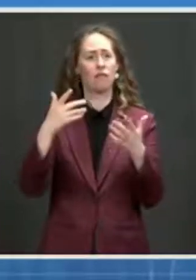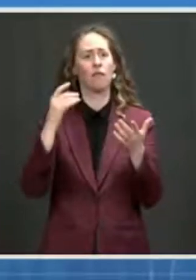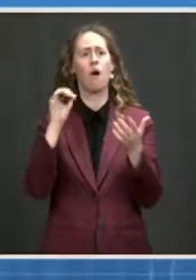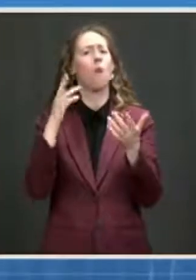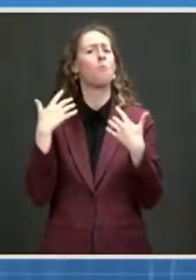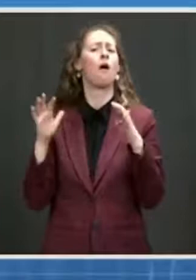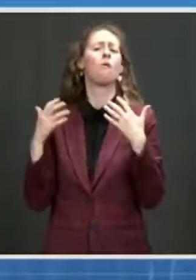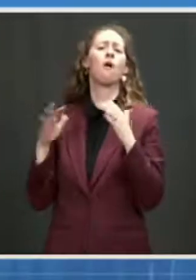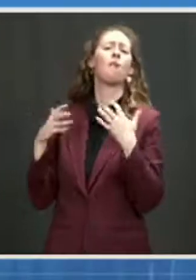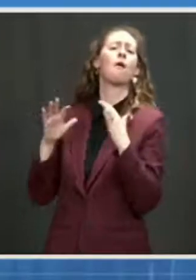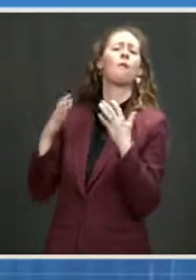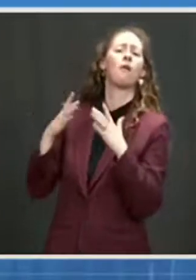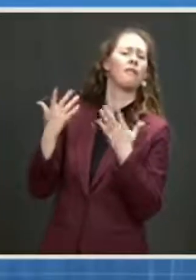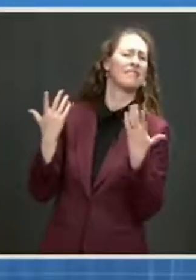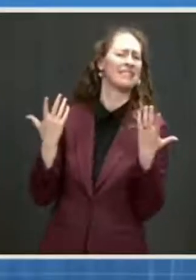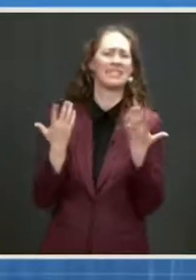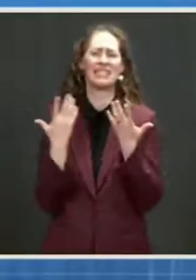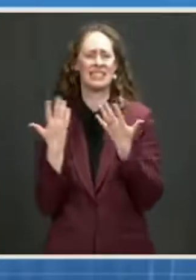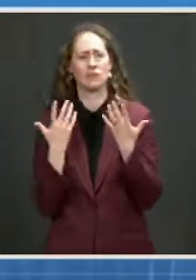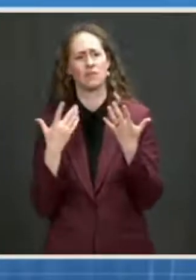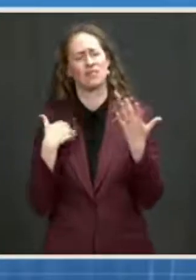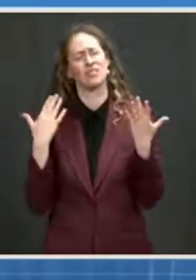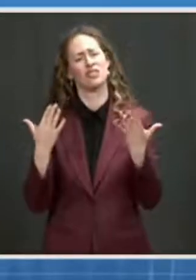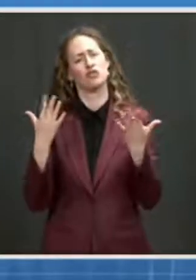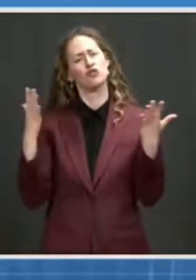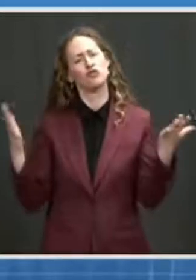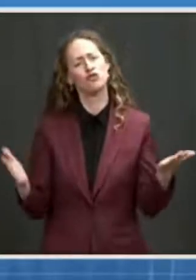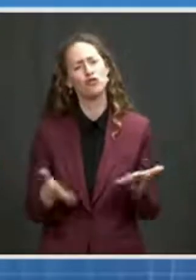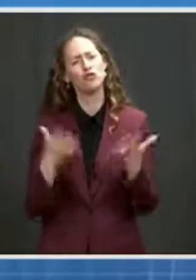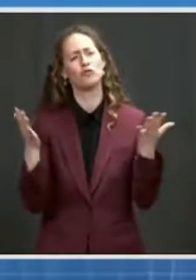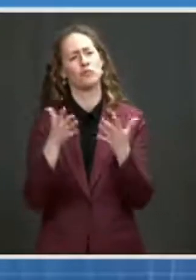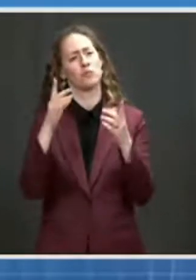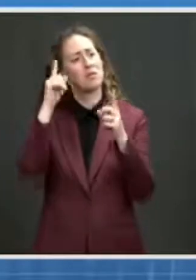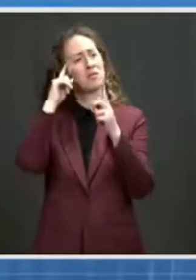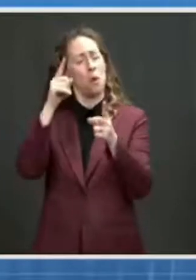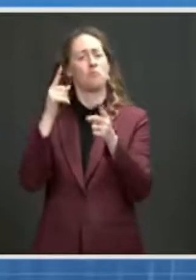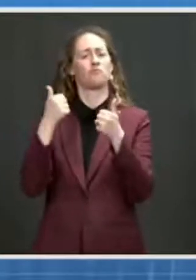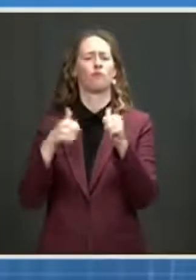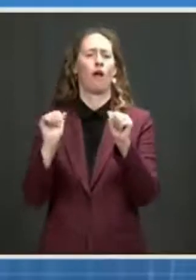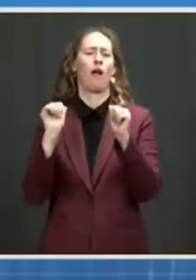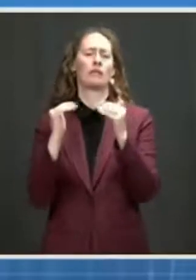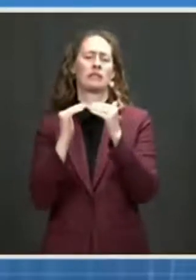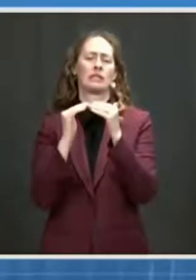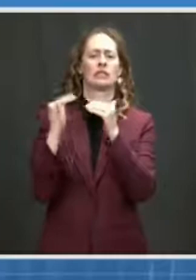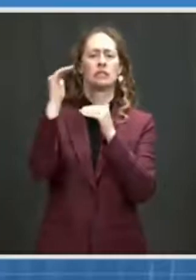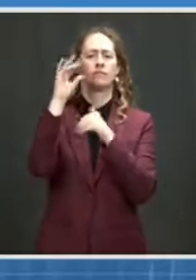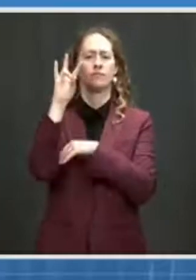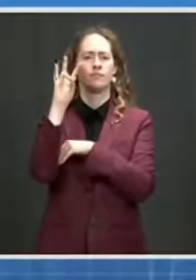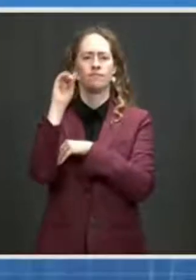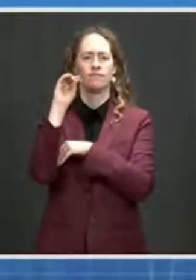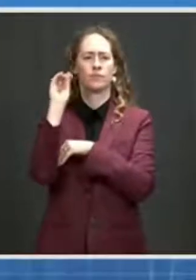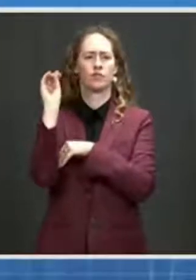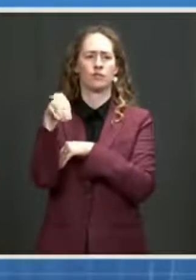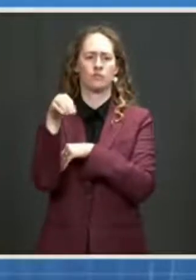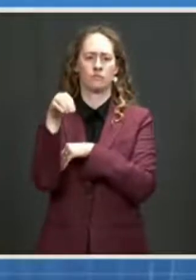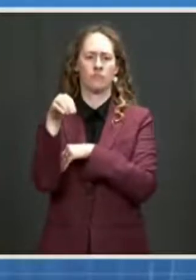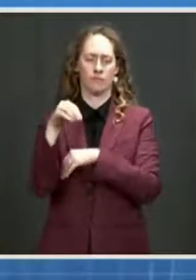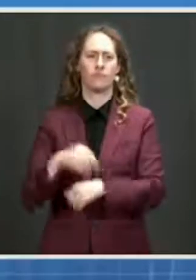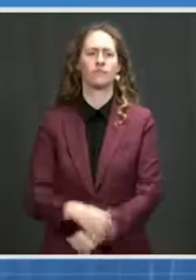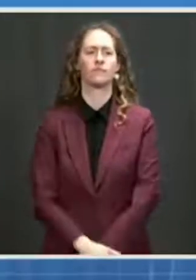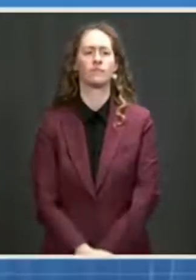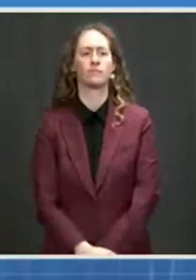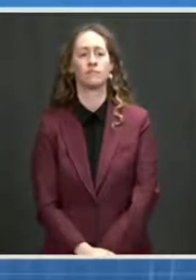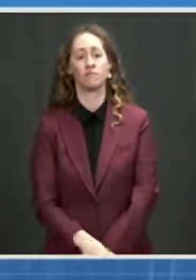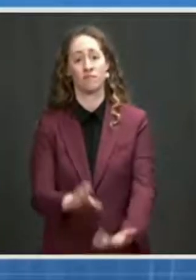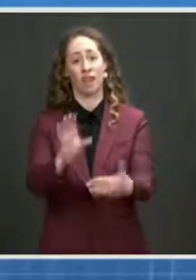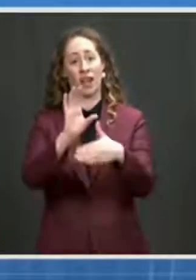vaccinated, we can reach the 70 and go well beyond it as we get into the summer. So the consequences, we all know, it's